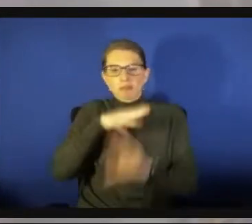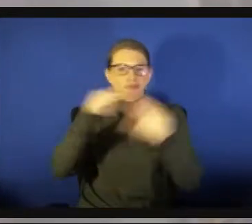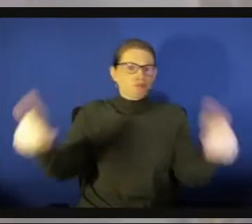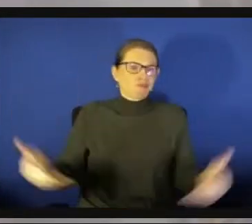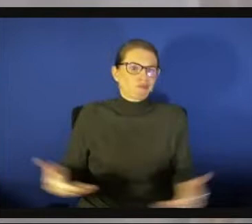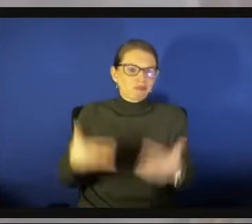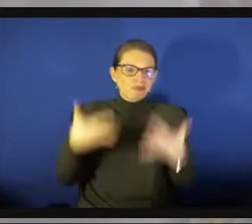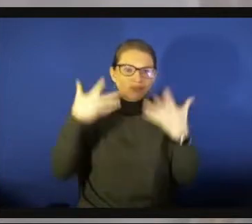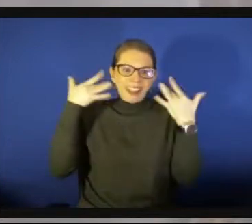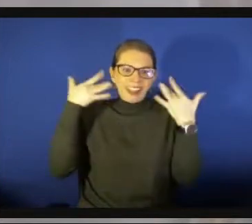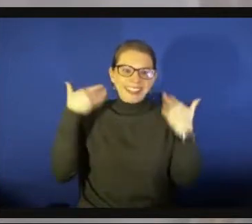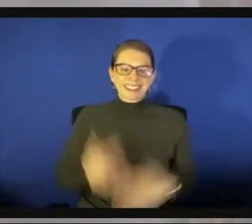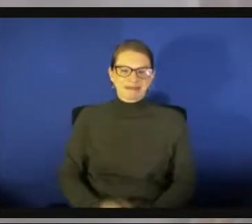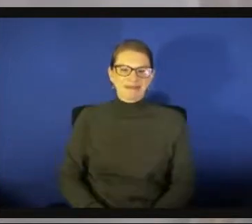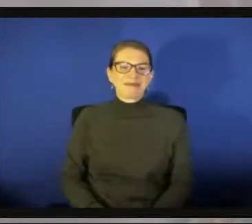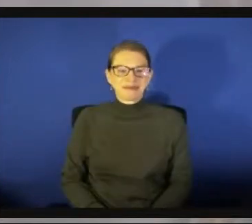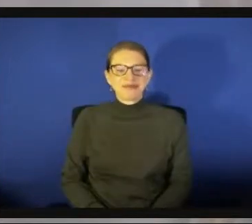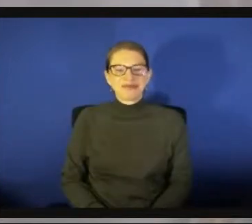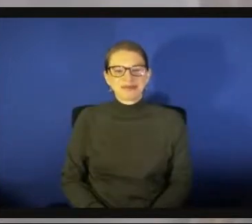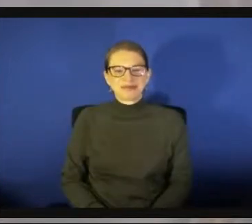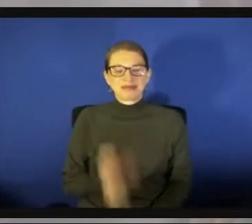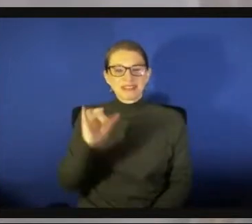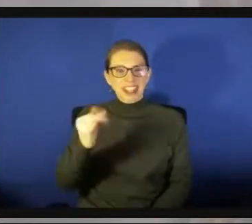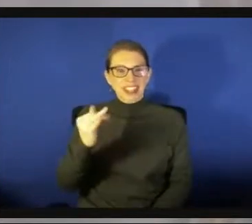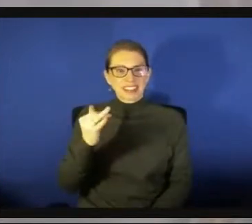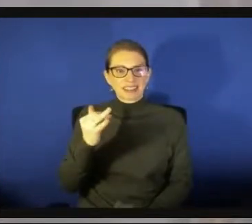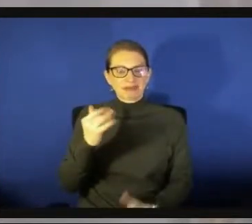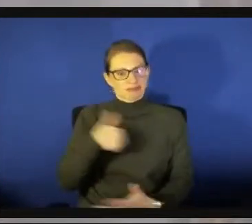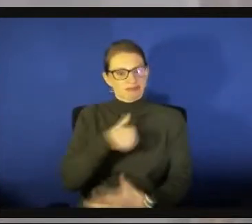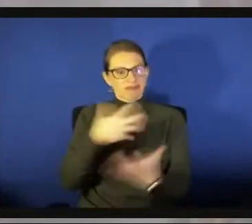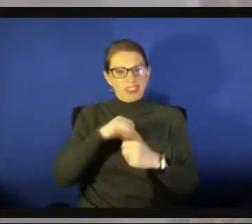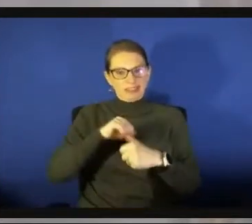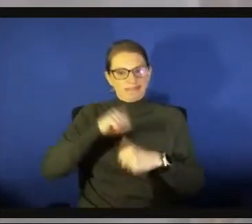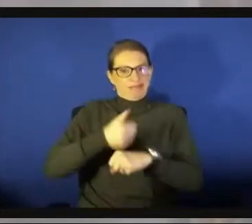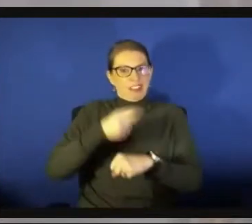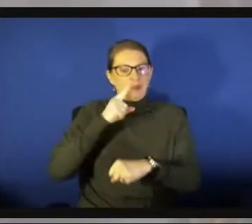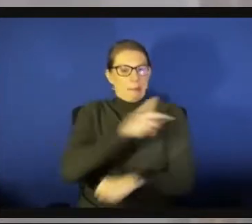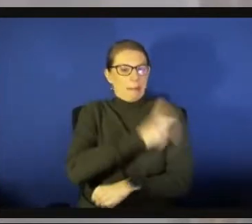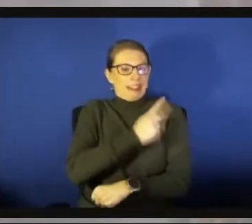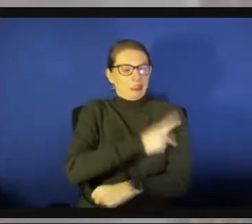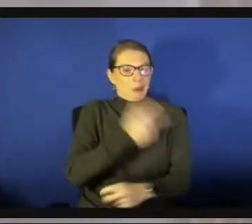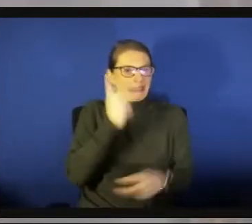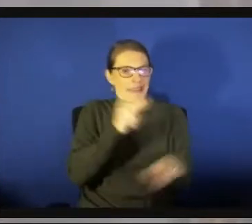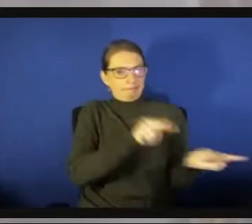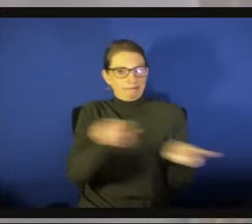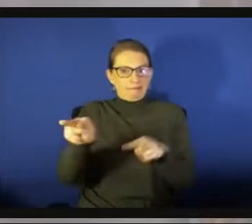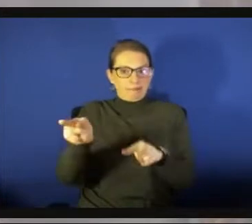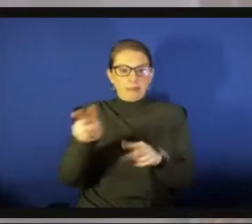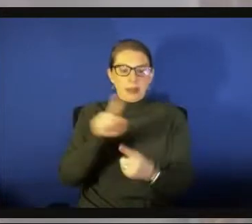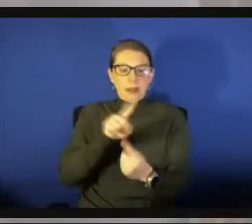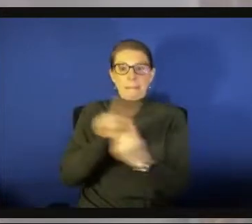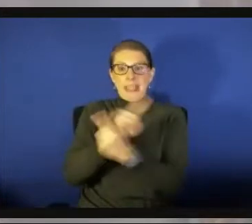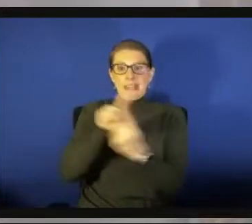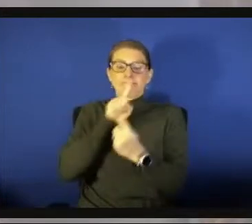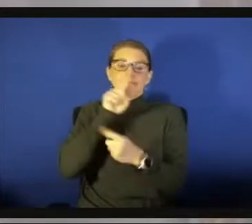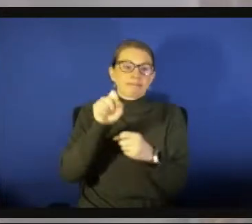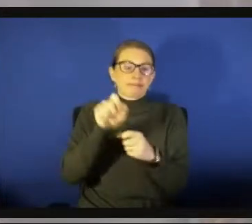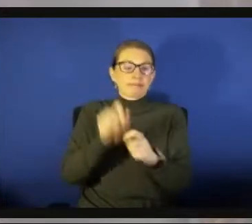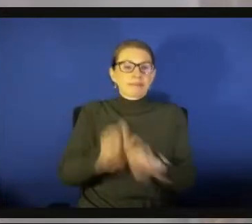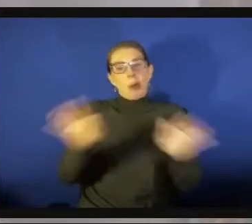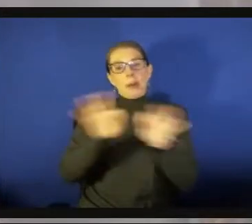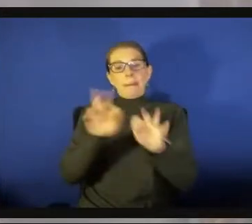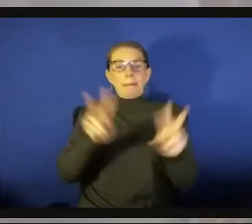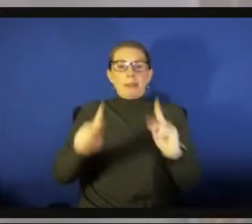what we wanted to create here for our patients. So you're going to meet some really important people here this morning, and two of